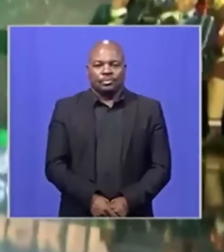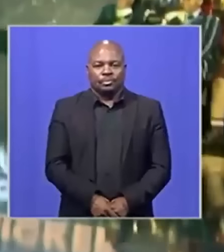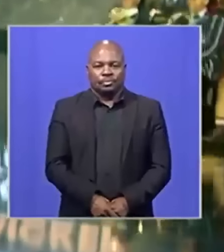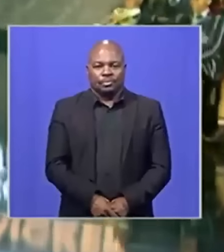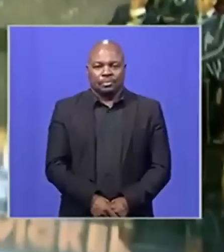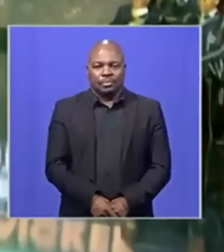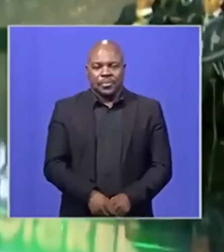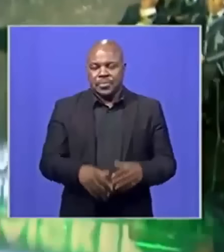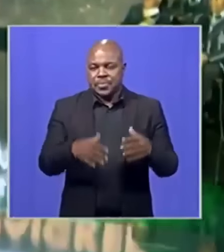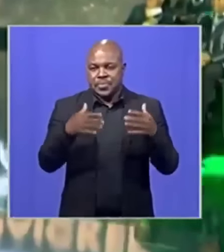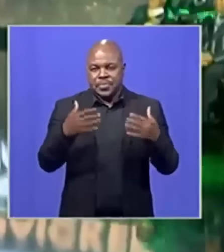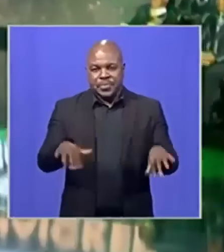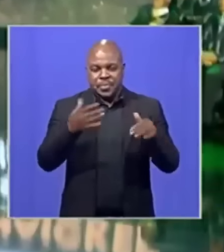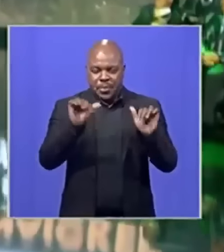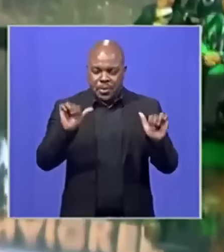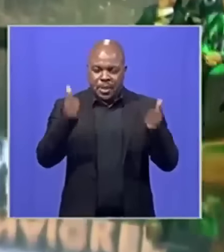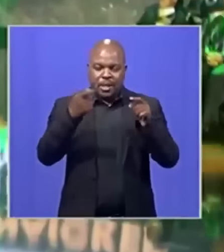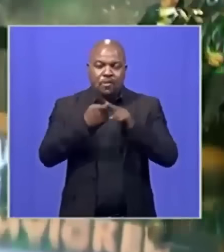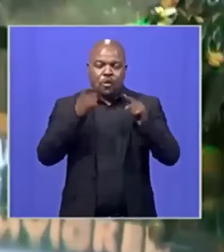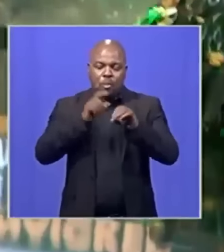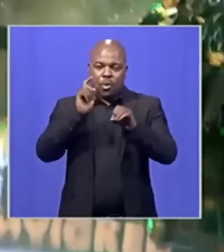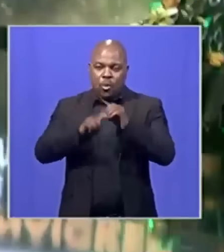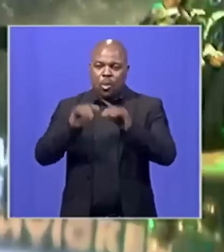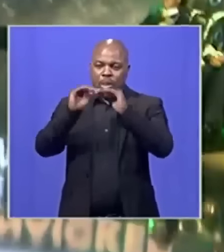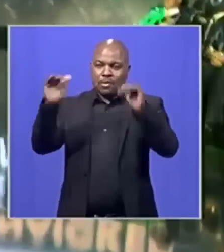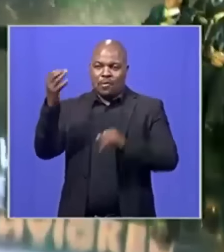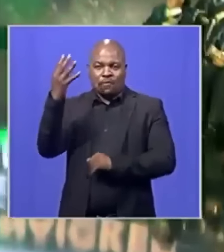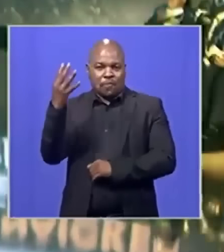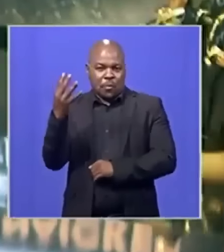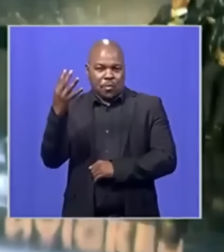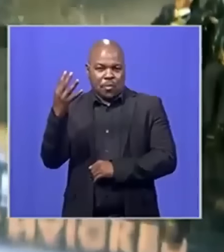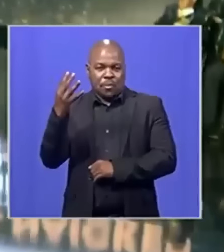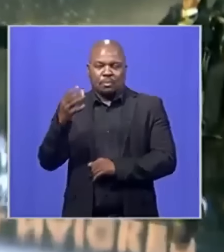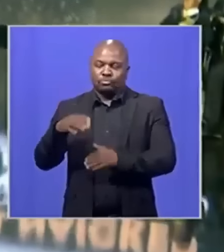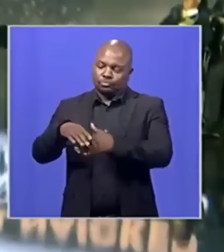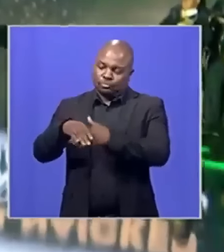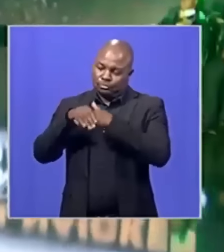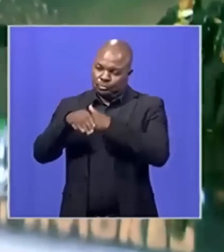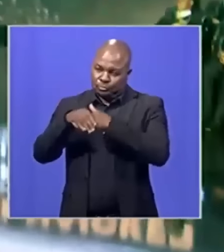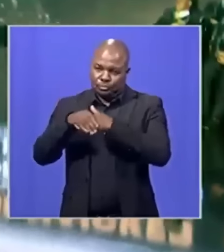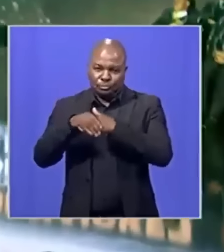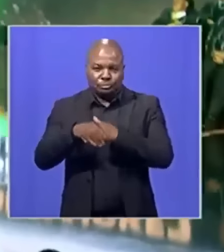Doing phenomenally well from quintile 4, Ethan. Congratulations to you.